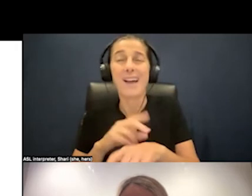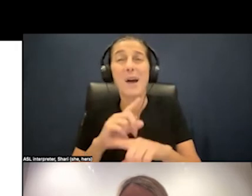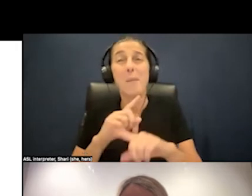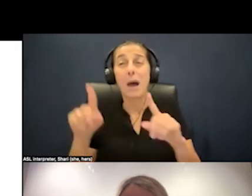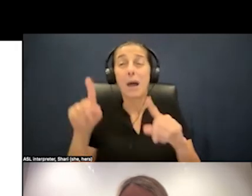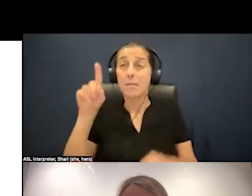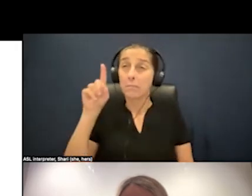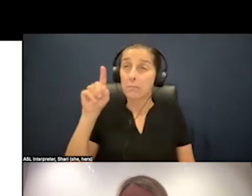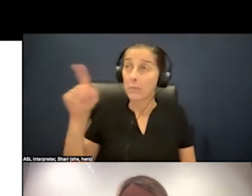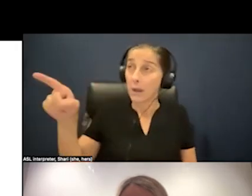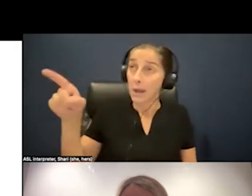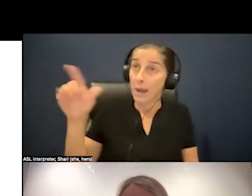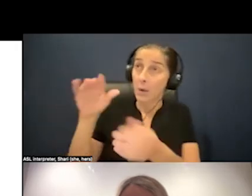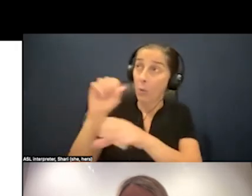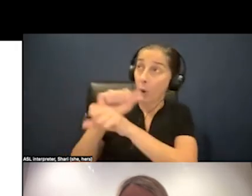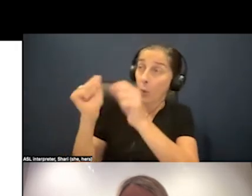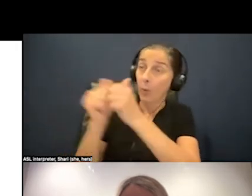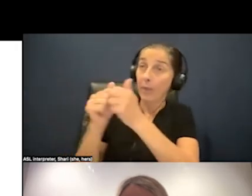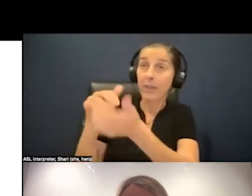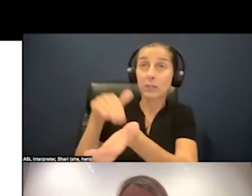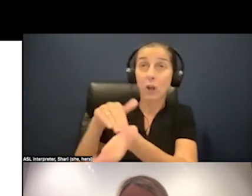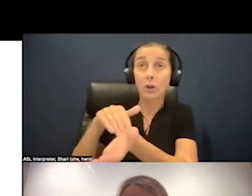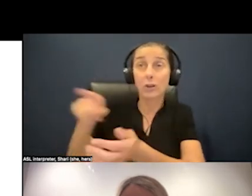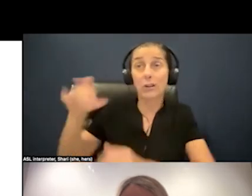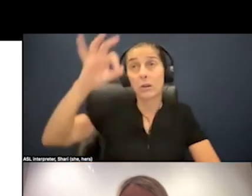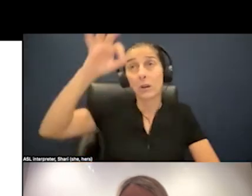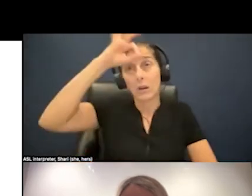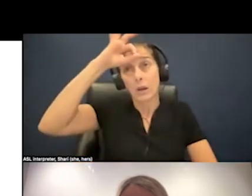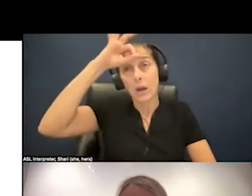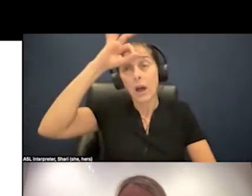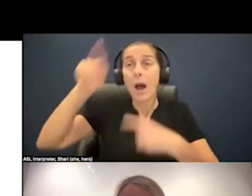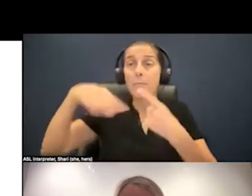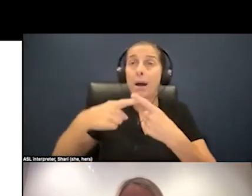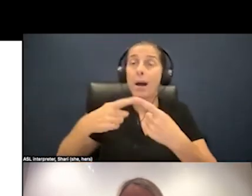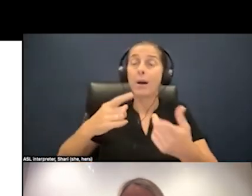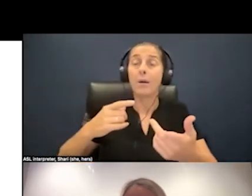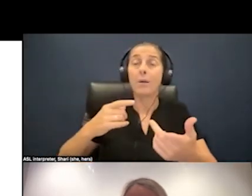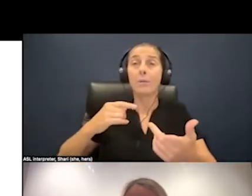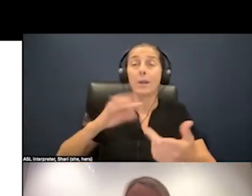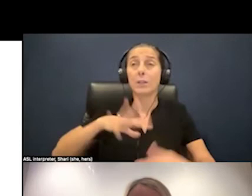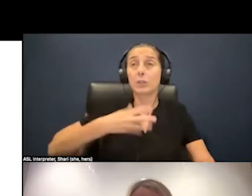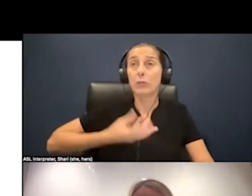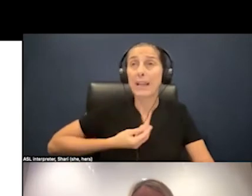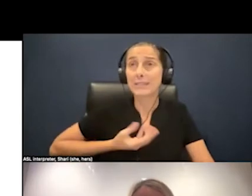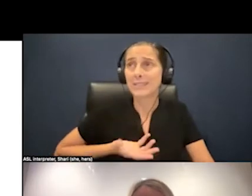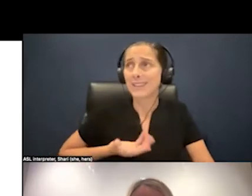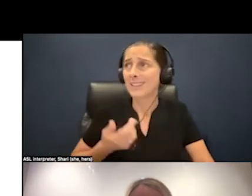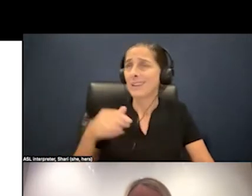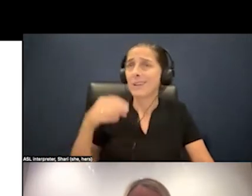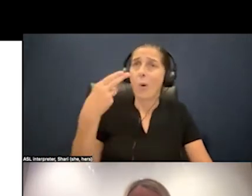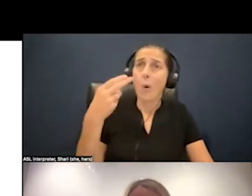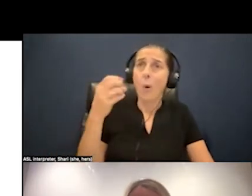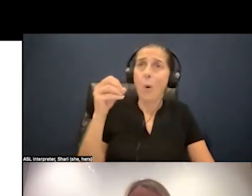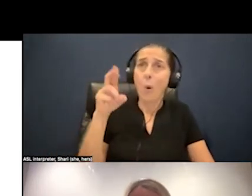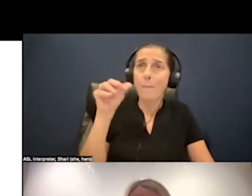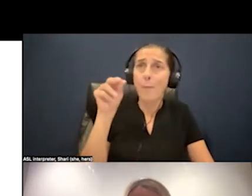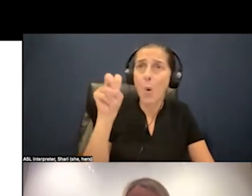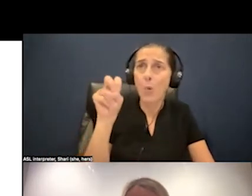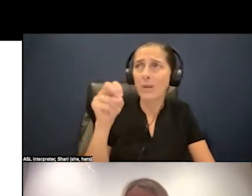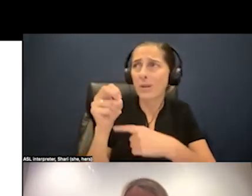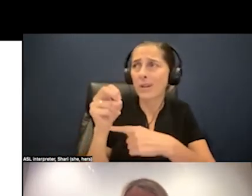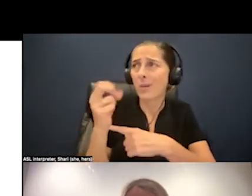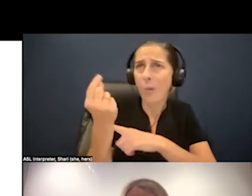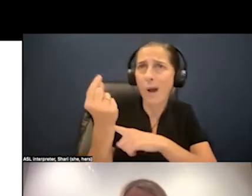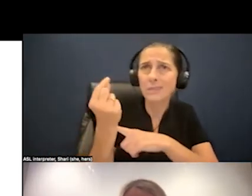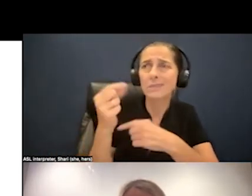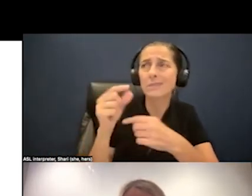about how a hormone works, about what appropriate dosing schedules are or